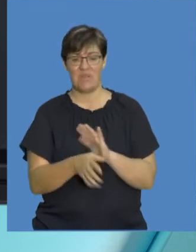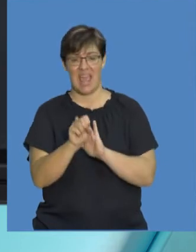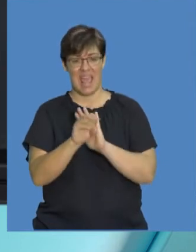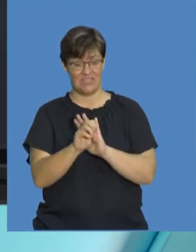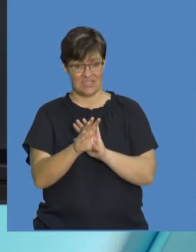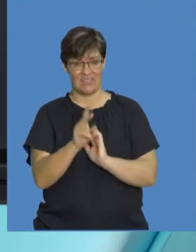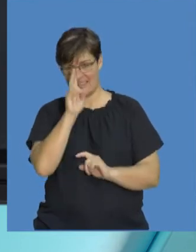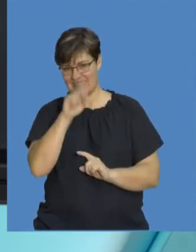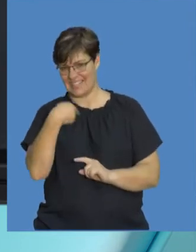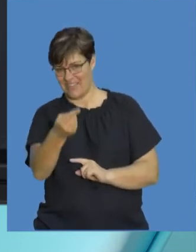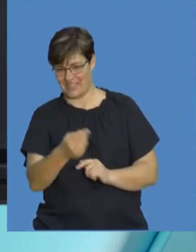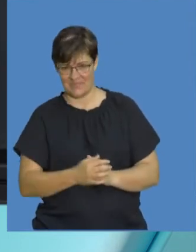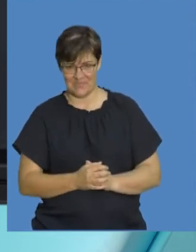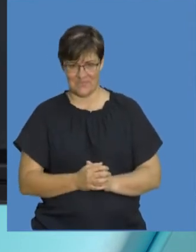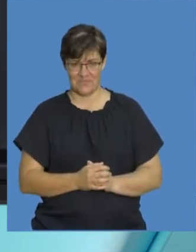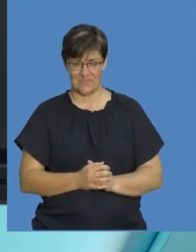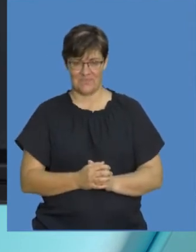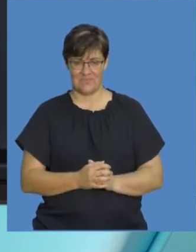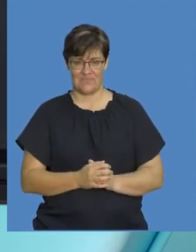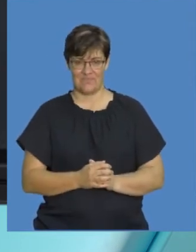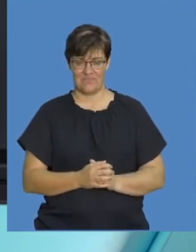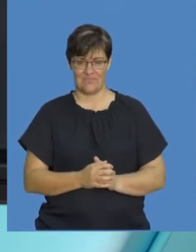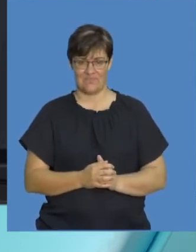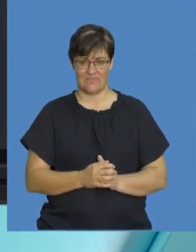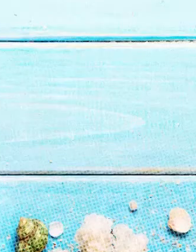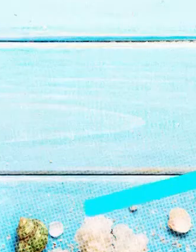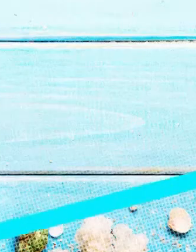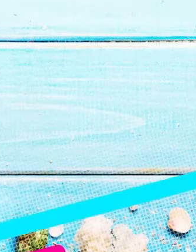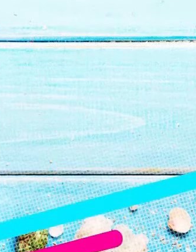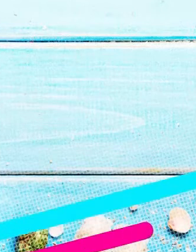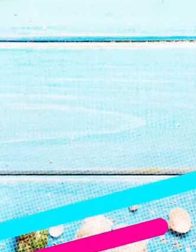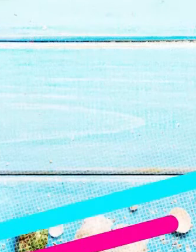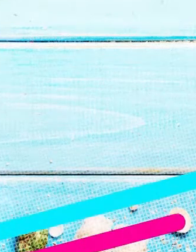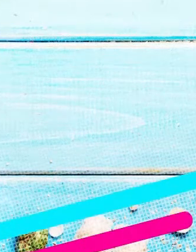quick break. We're going for an ad break. We'll see you just now.